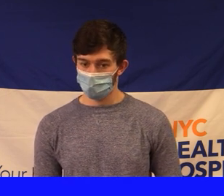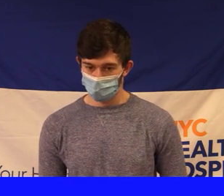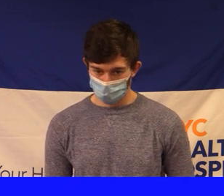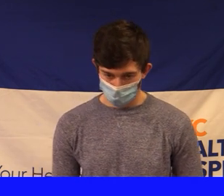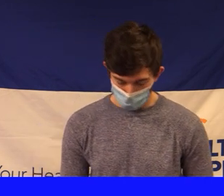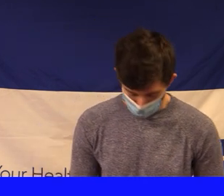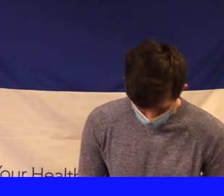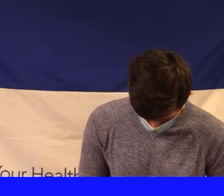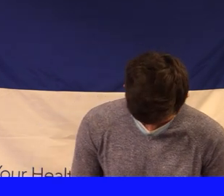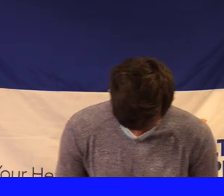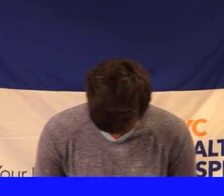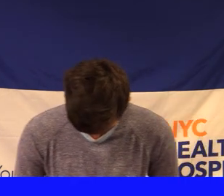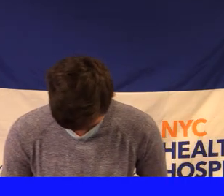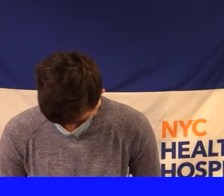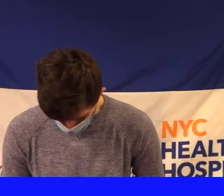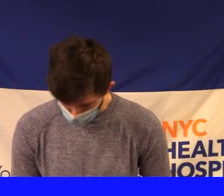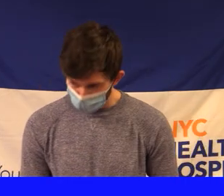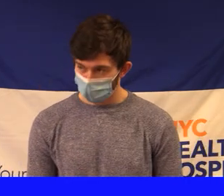Okay.